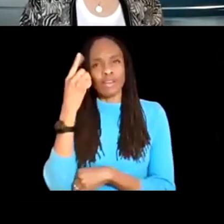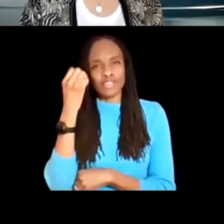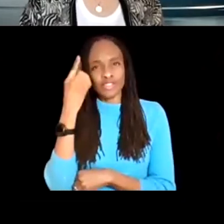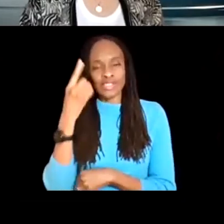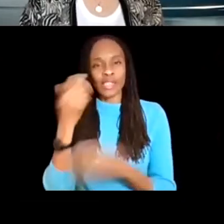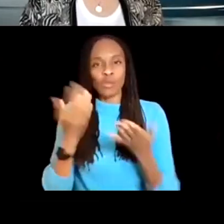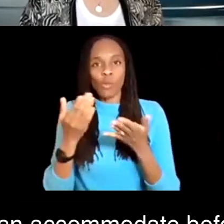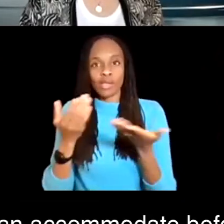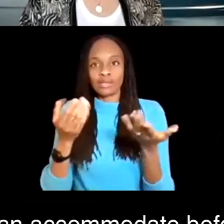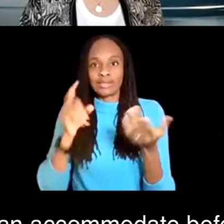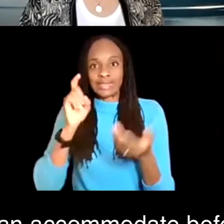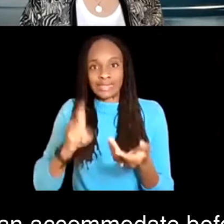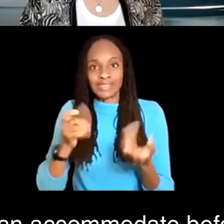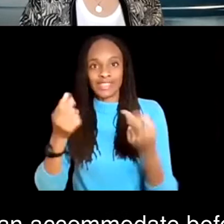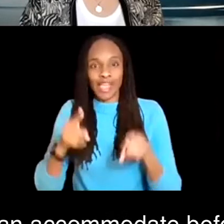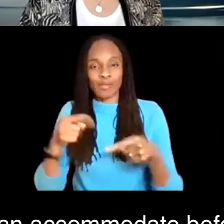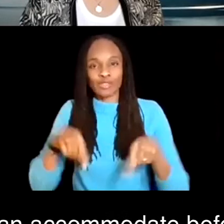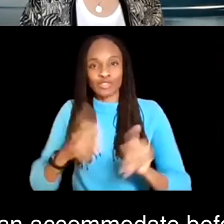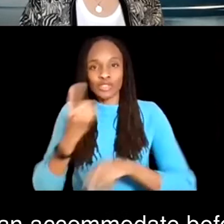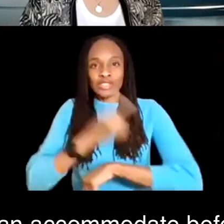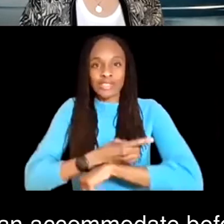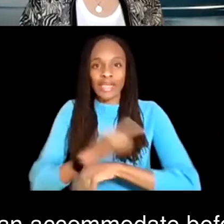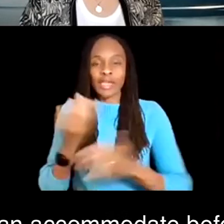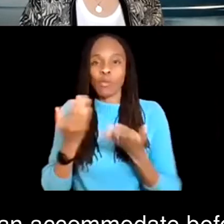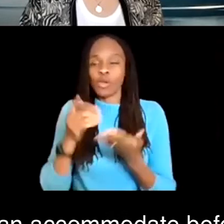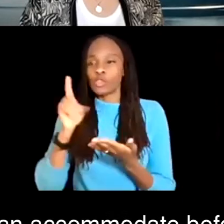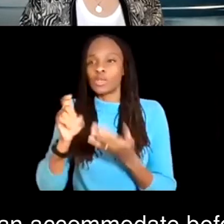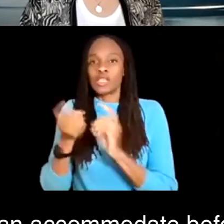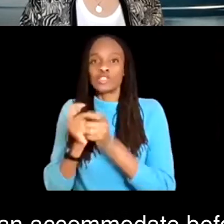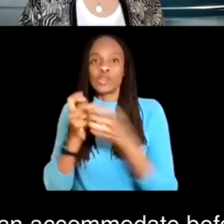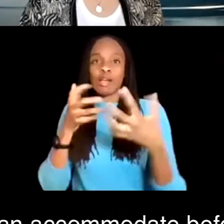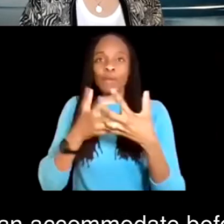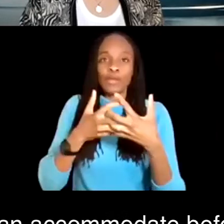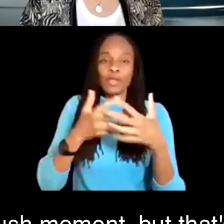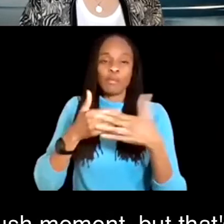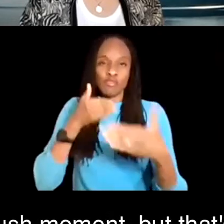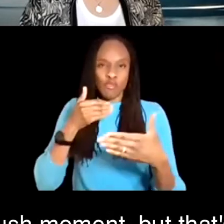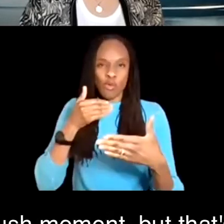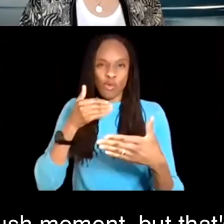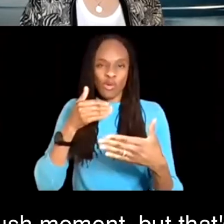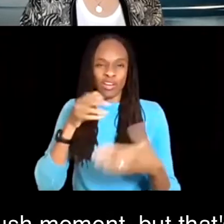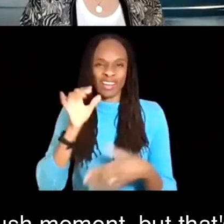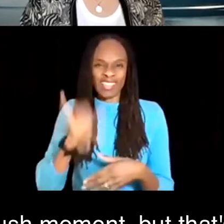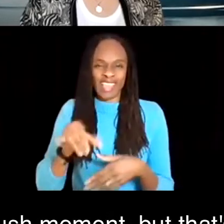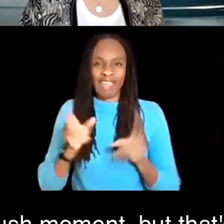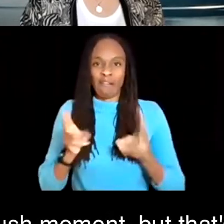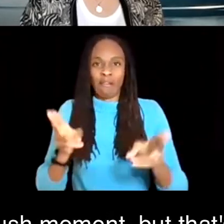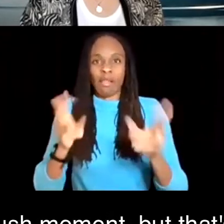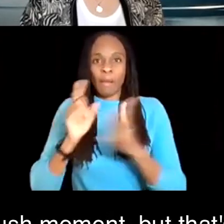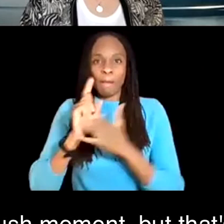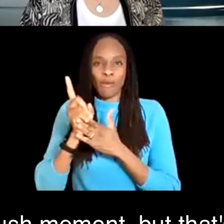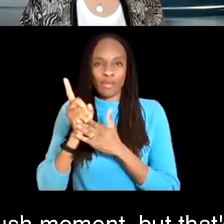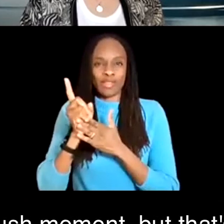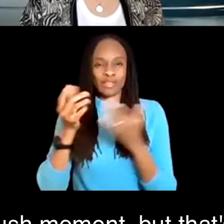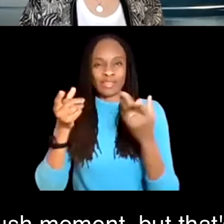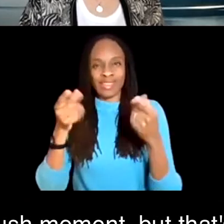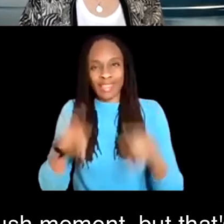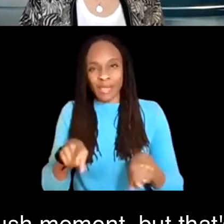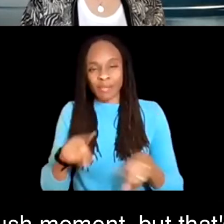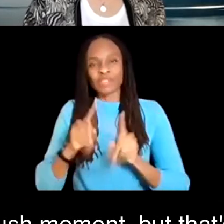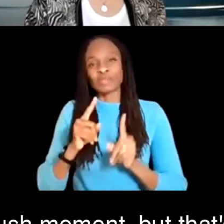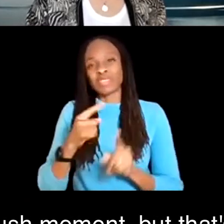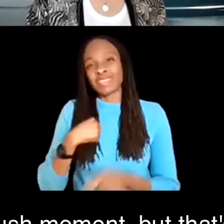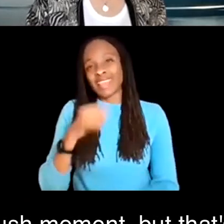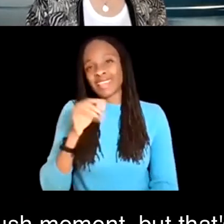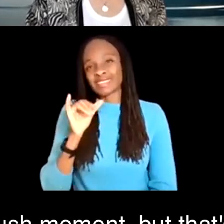okay and what isn't okay. And you can accommodate before you encounter that kind of rush moment. But that's, you know,